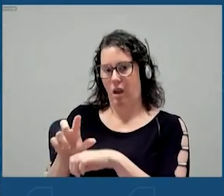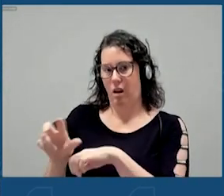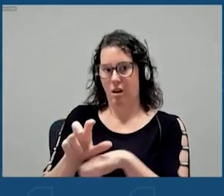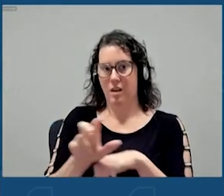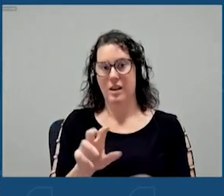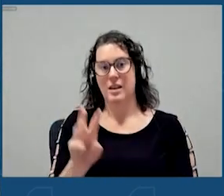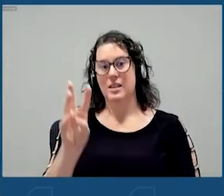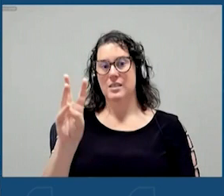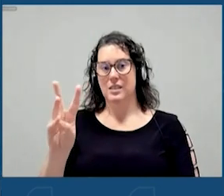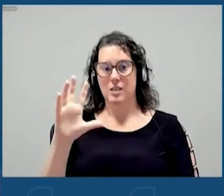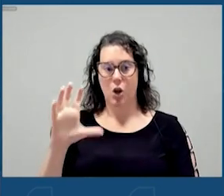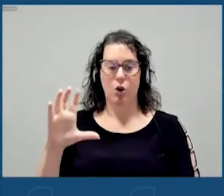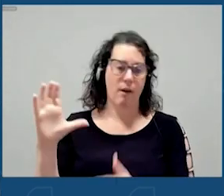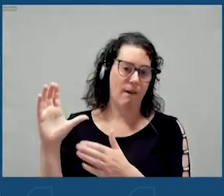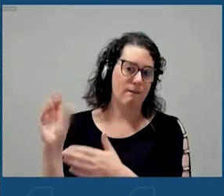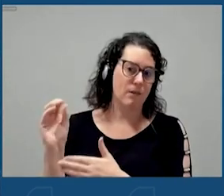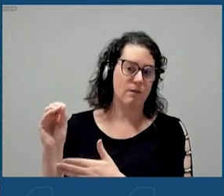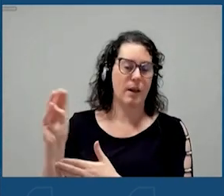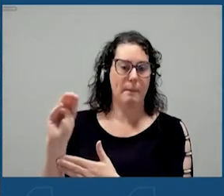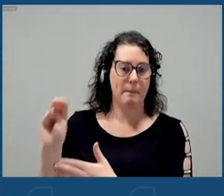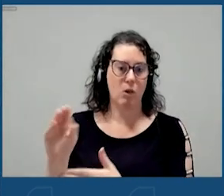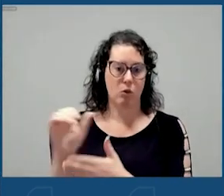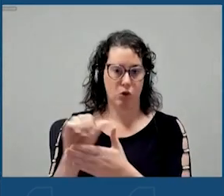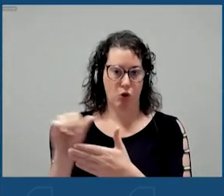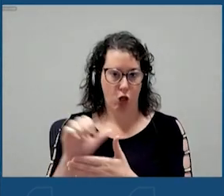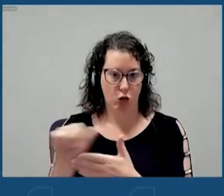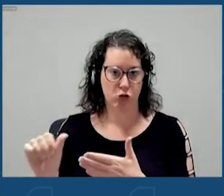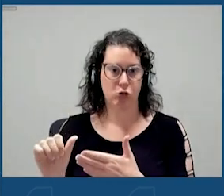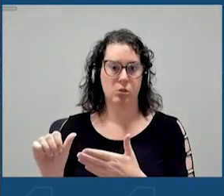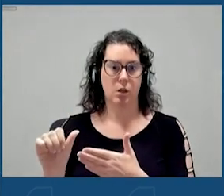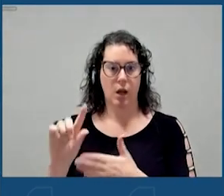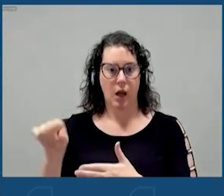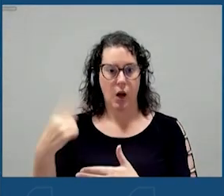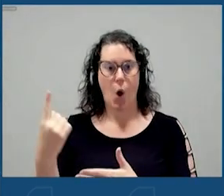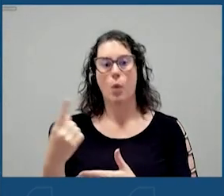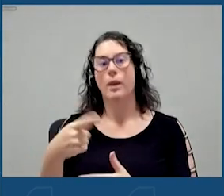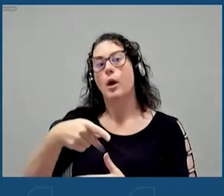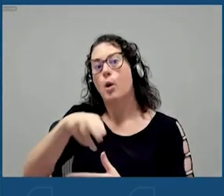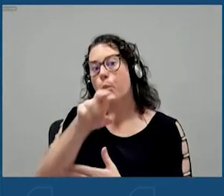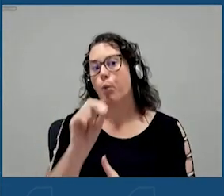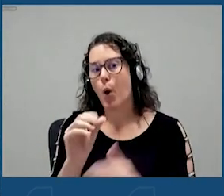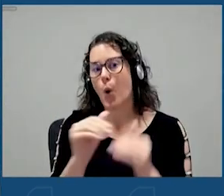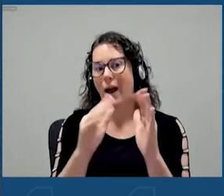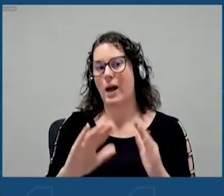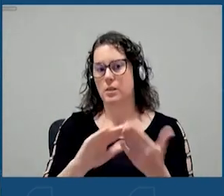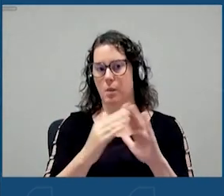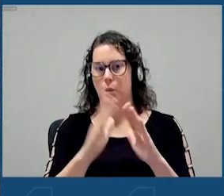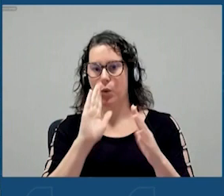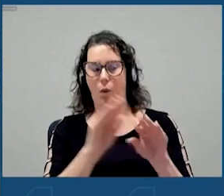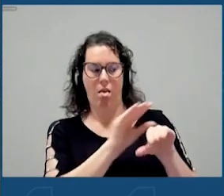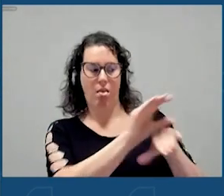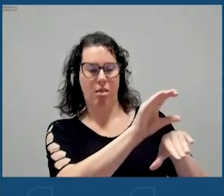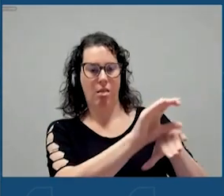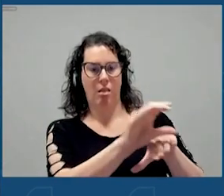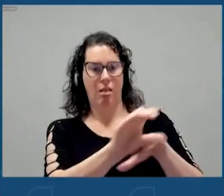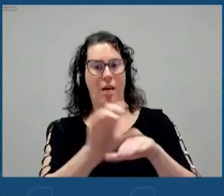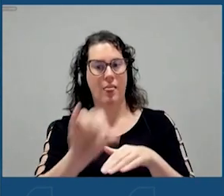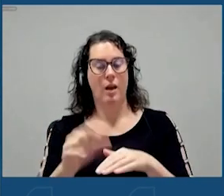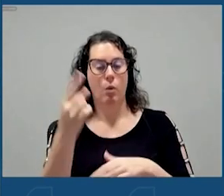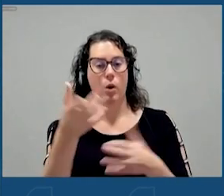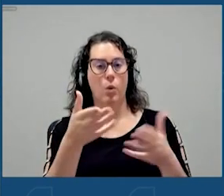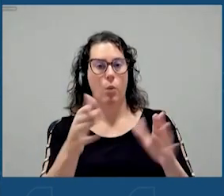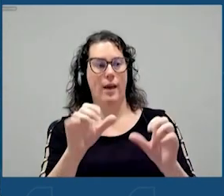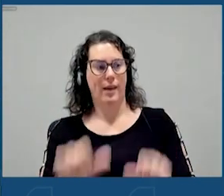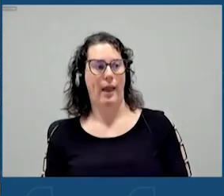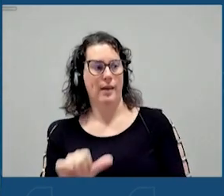$650 million, and only pro-housing communities will be prioritized in that. That's one way I can leverage the power of state